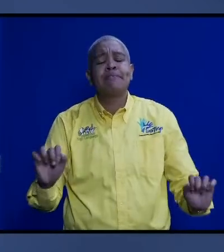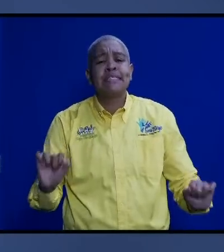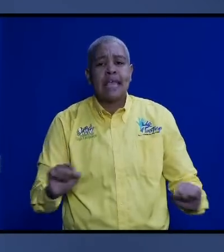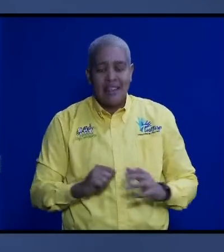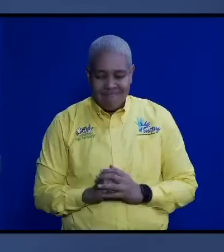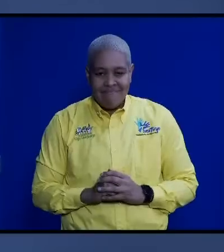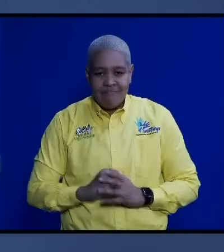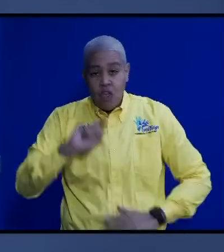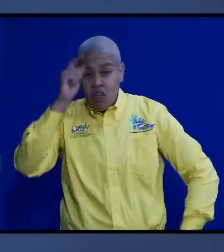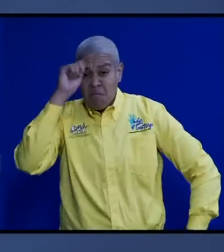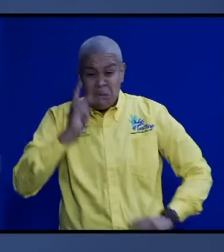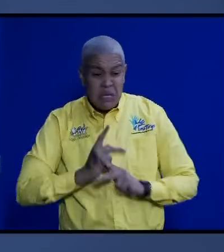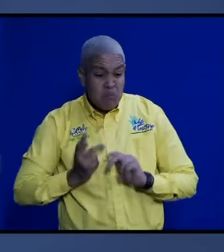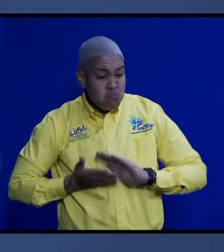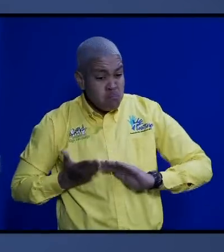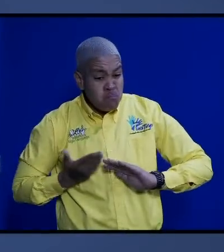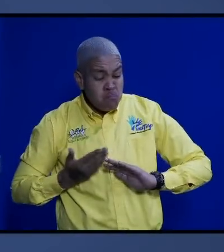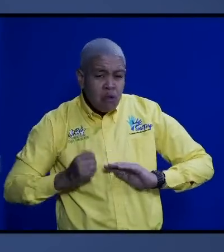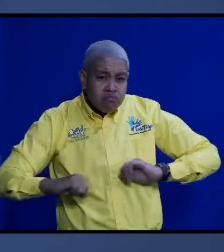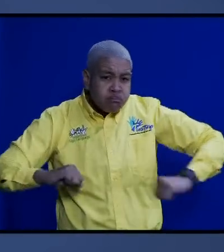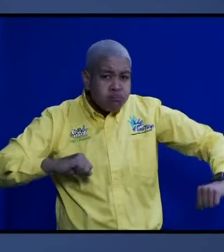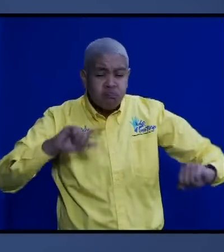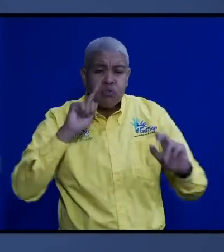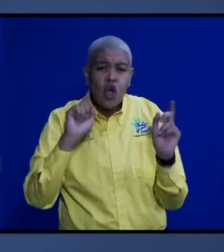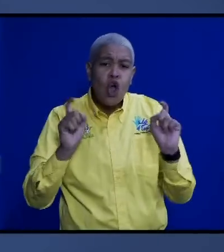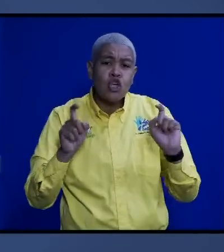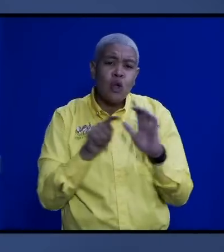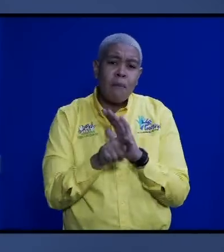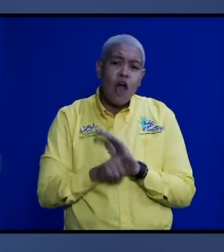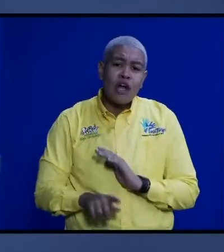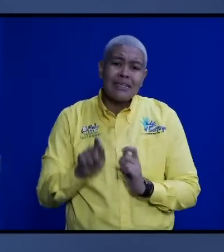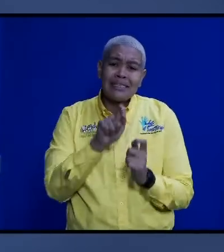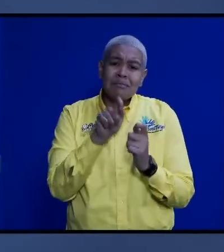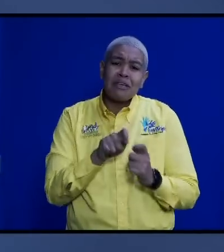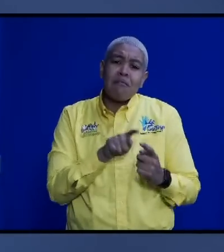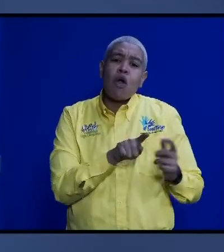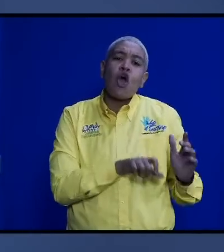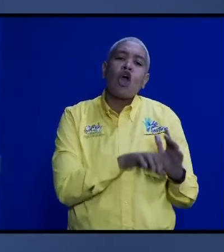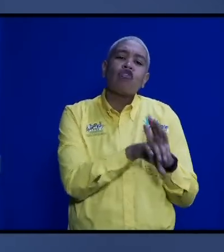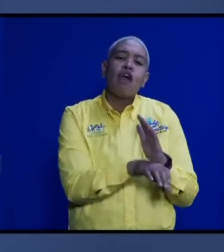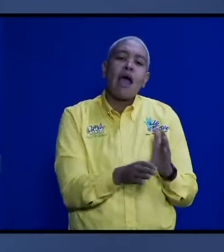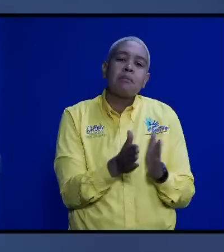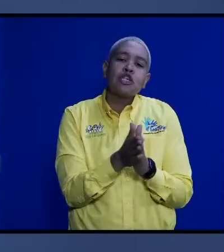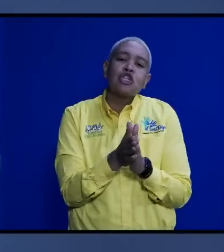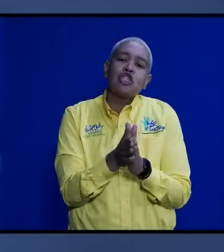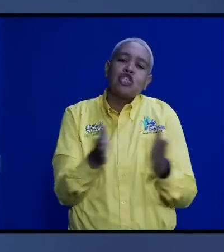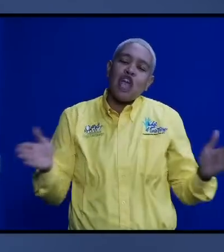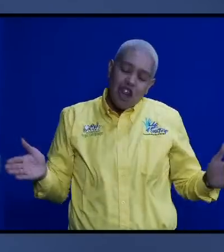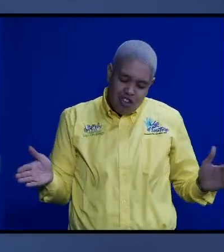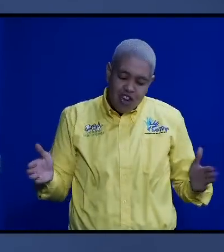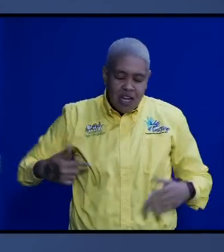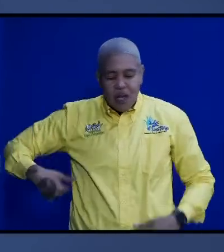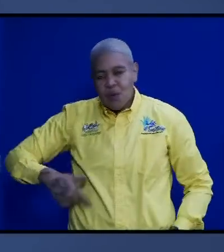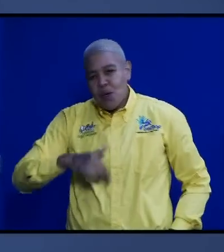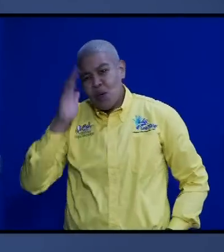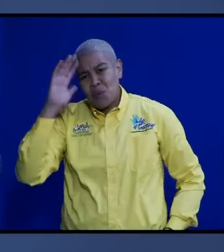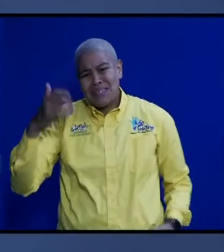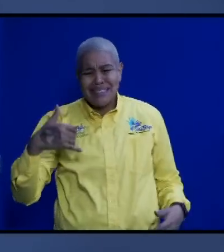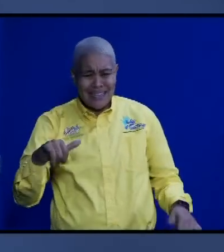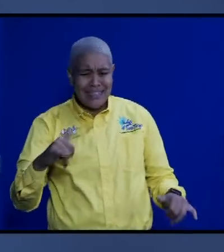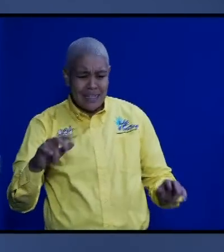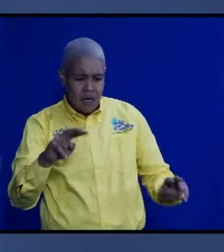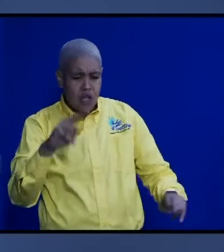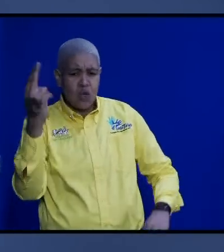to be relentless in our efforts to control murder specifically and crimes generally. We will continue to use